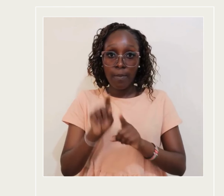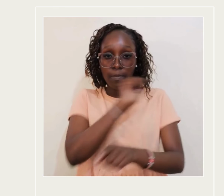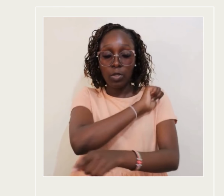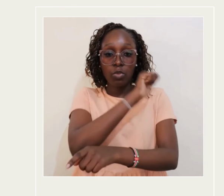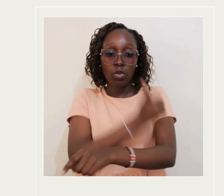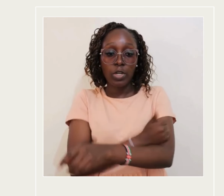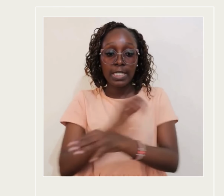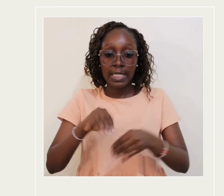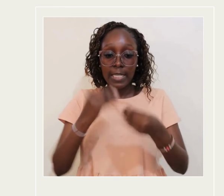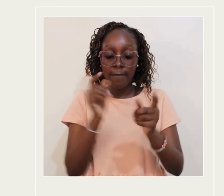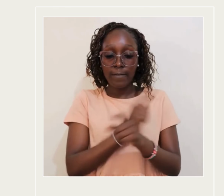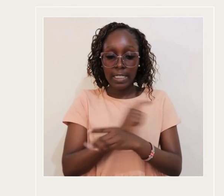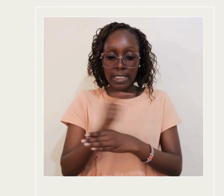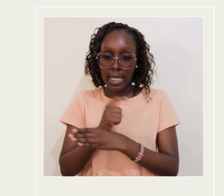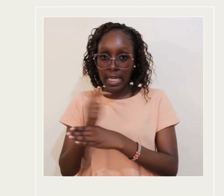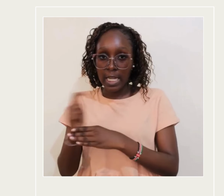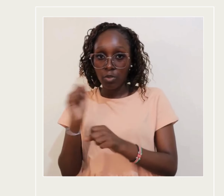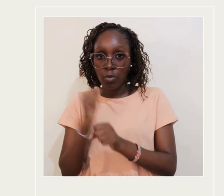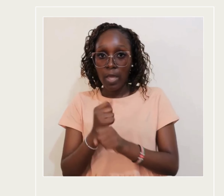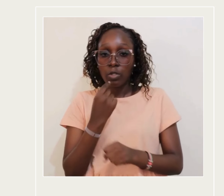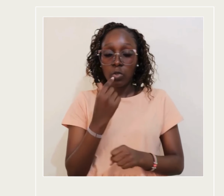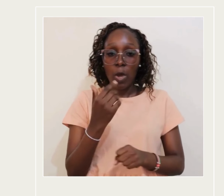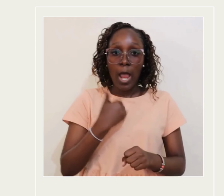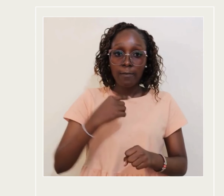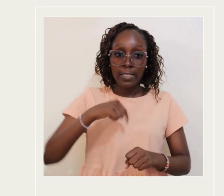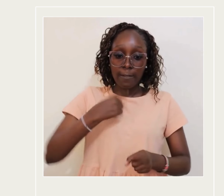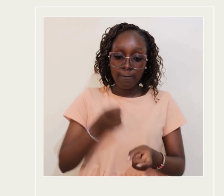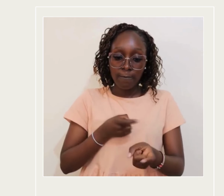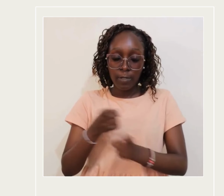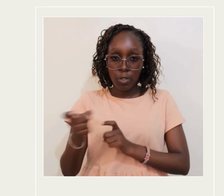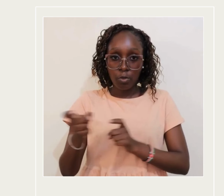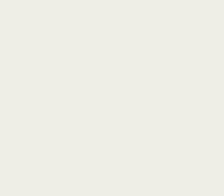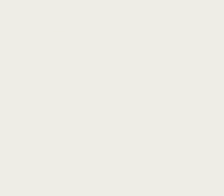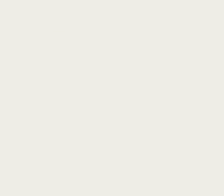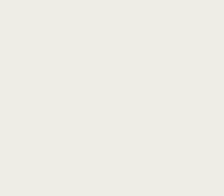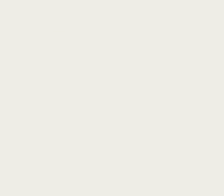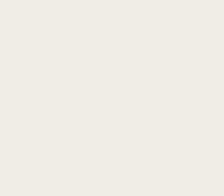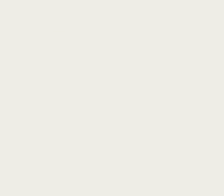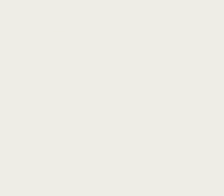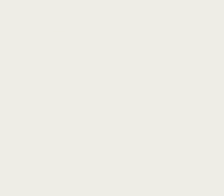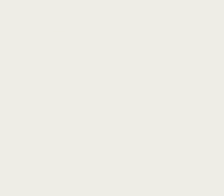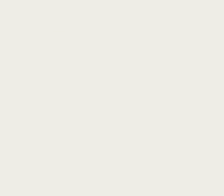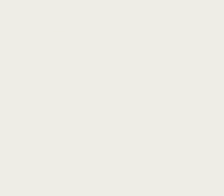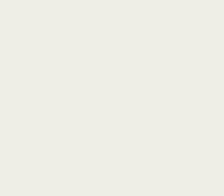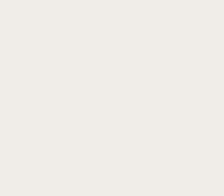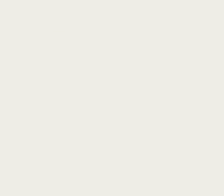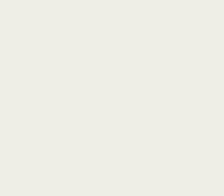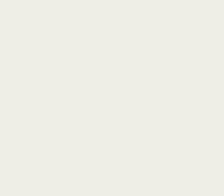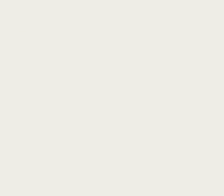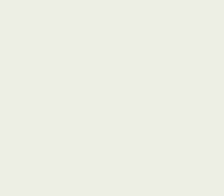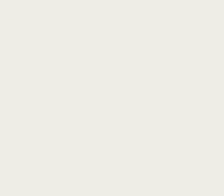authority provides training to enhance self-regulation efforts in the sector.